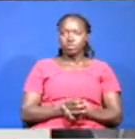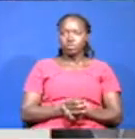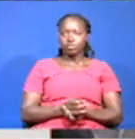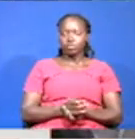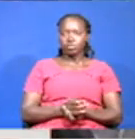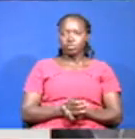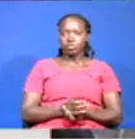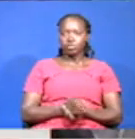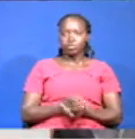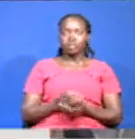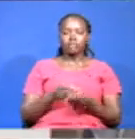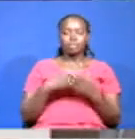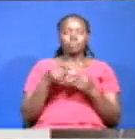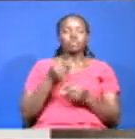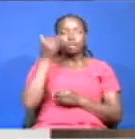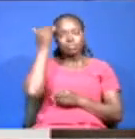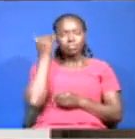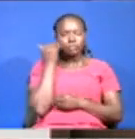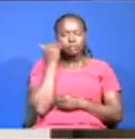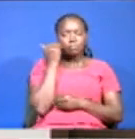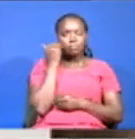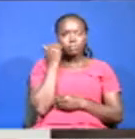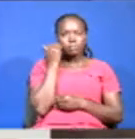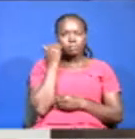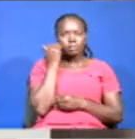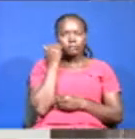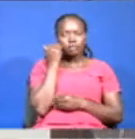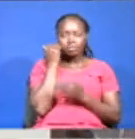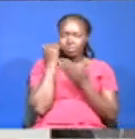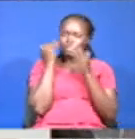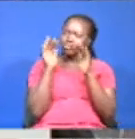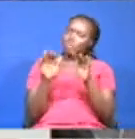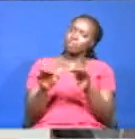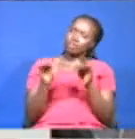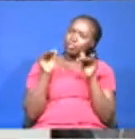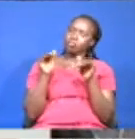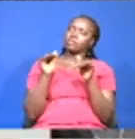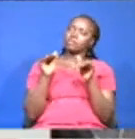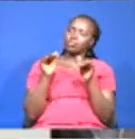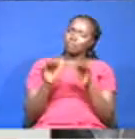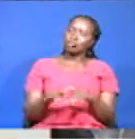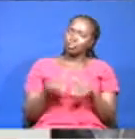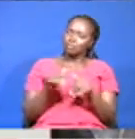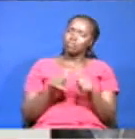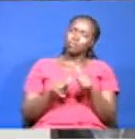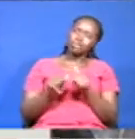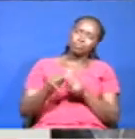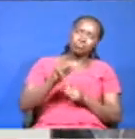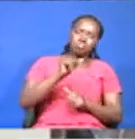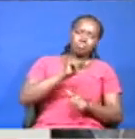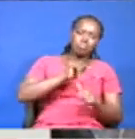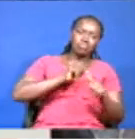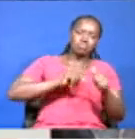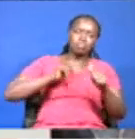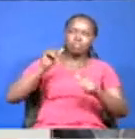Ati tunapelekwa koti, na kotini tunakaa, na inasungushwa.